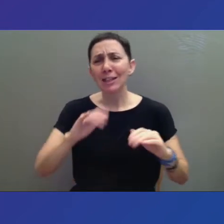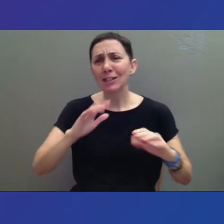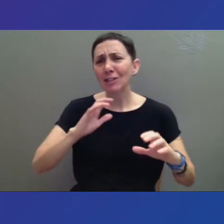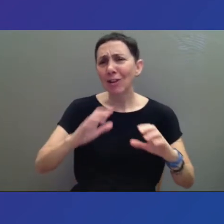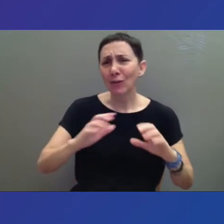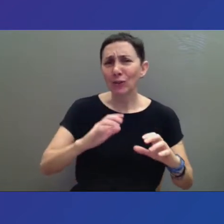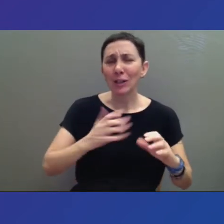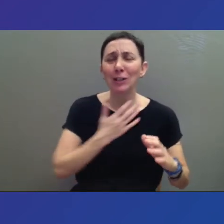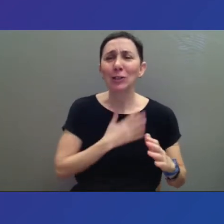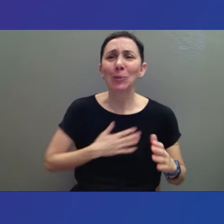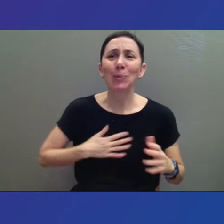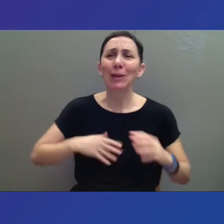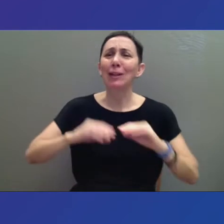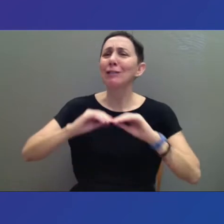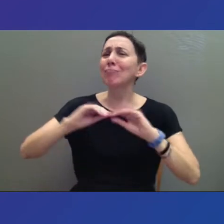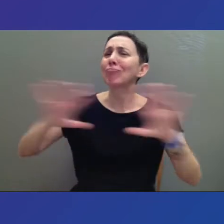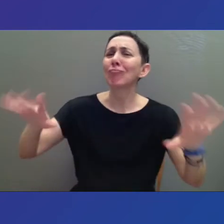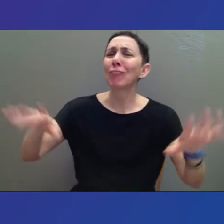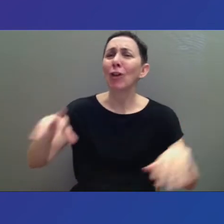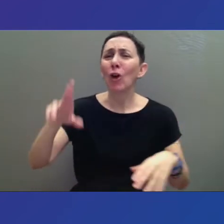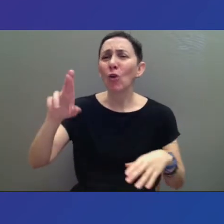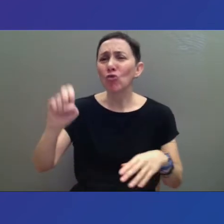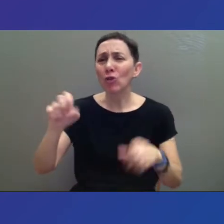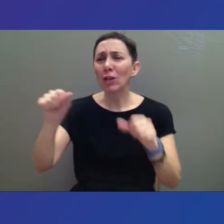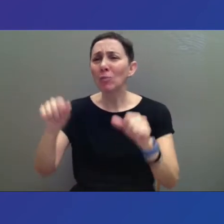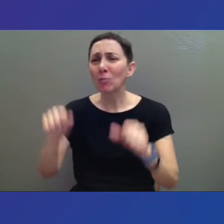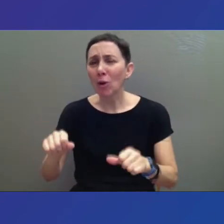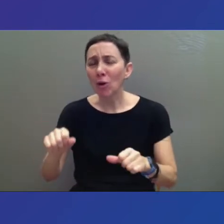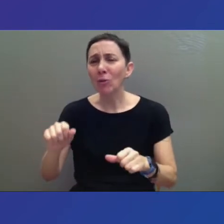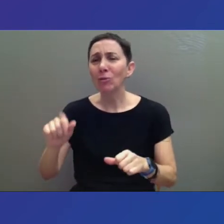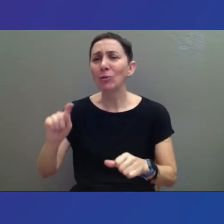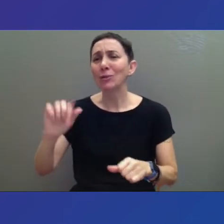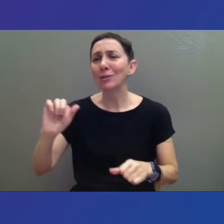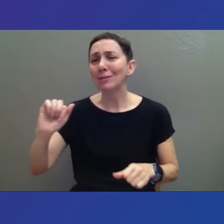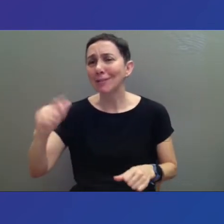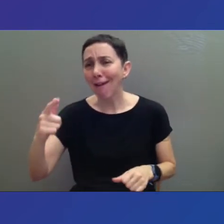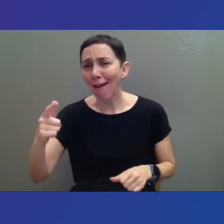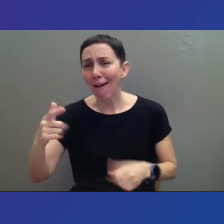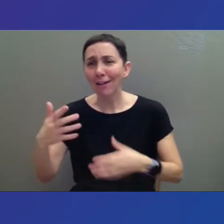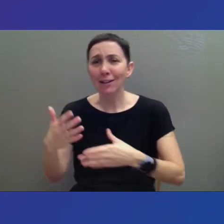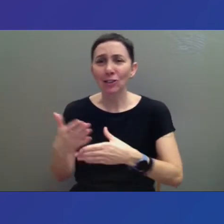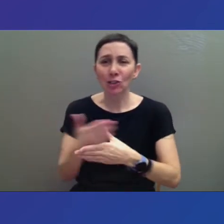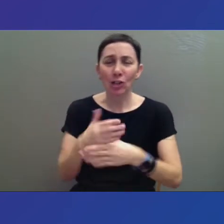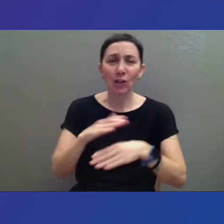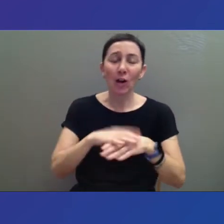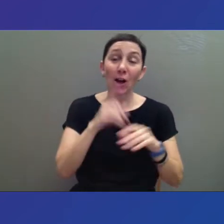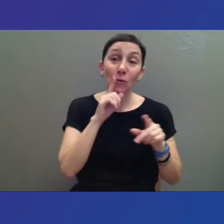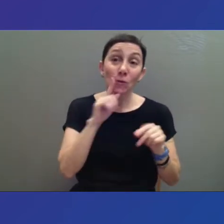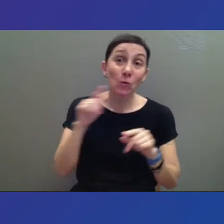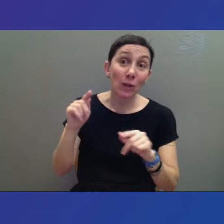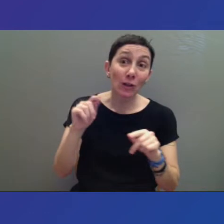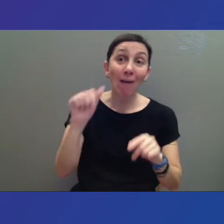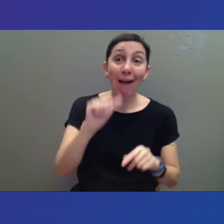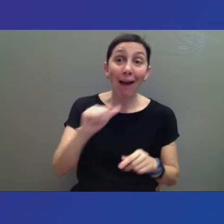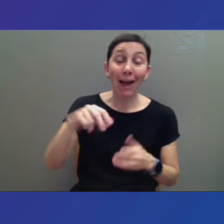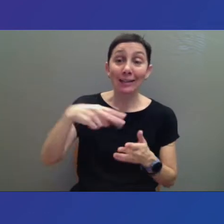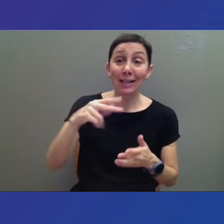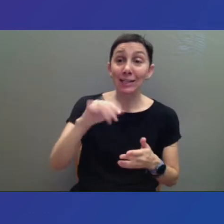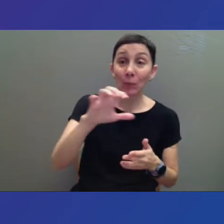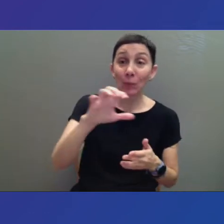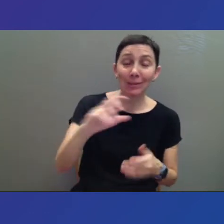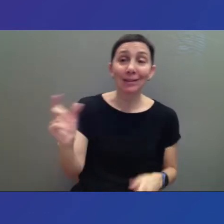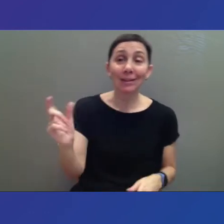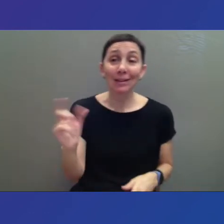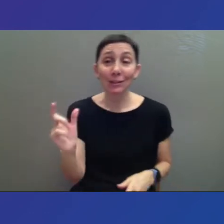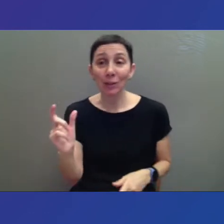conversations. Repost, tag us, and share your takeaways on Twitter at DanceNYC, Instagram